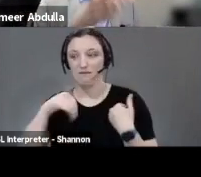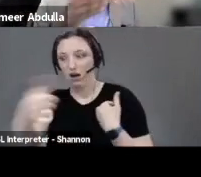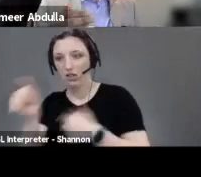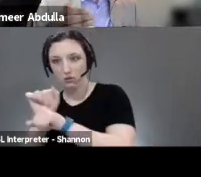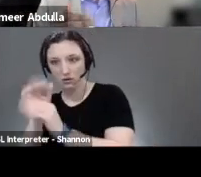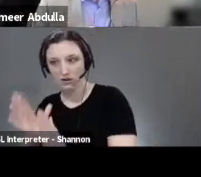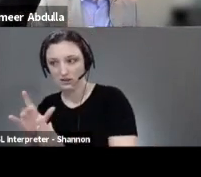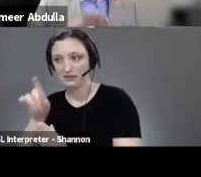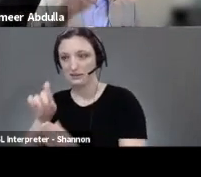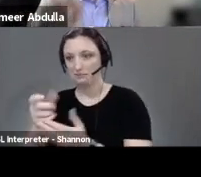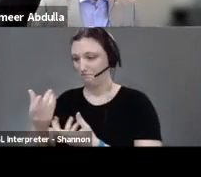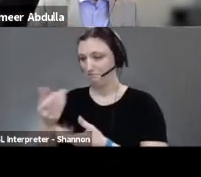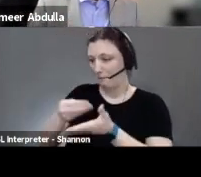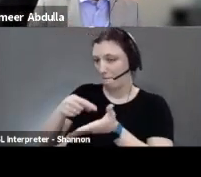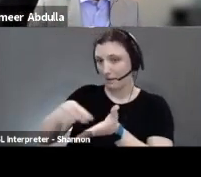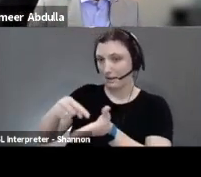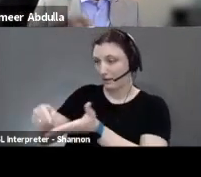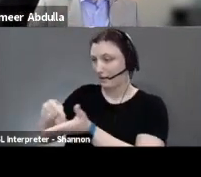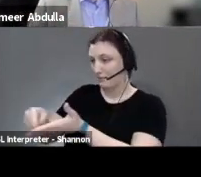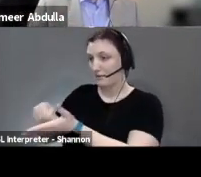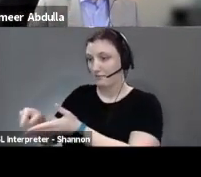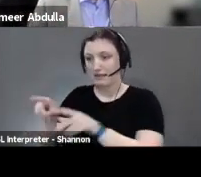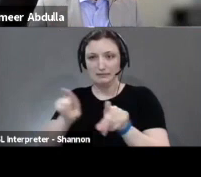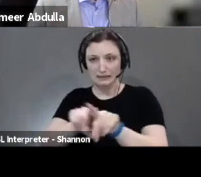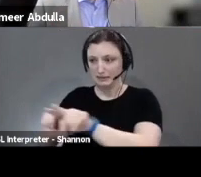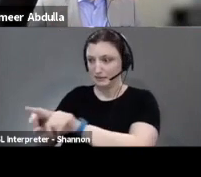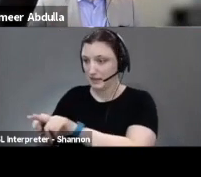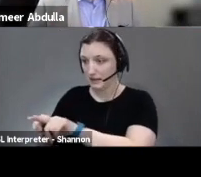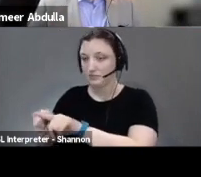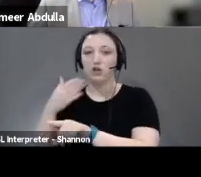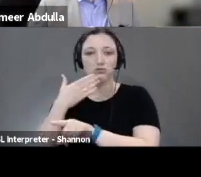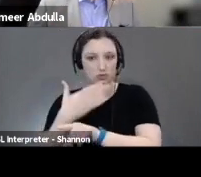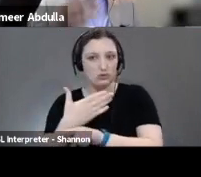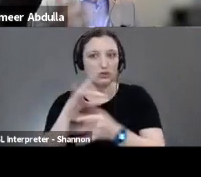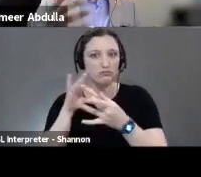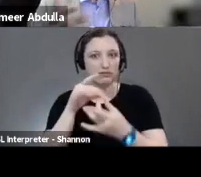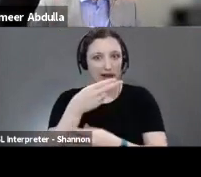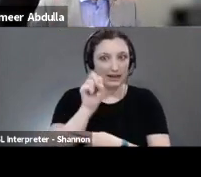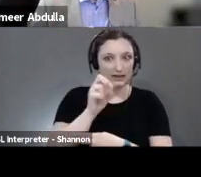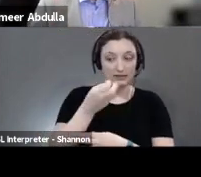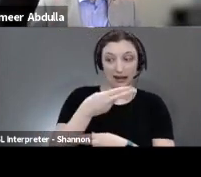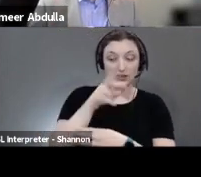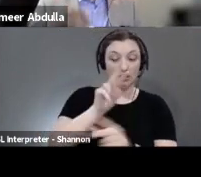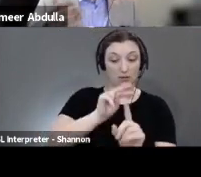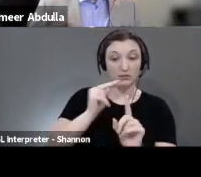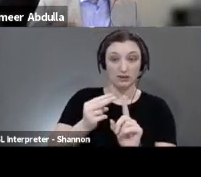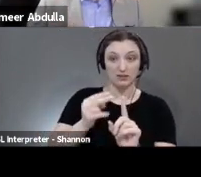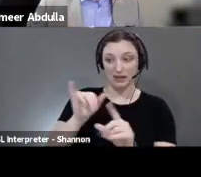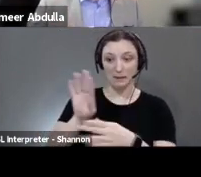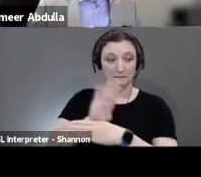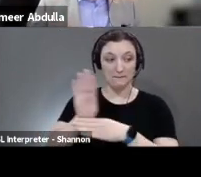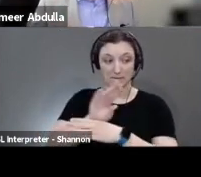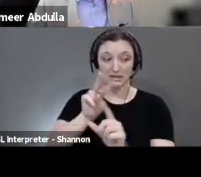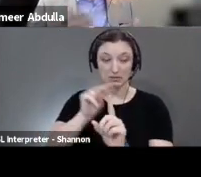the same manner is a good internal mechanism from an HR perspective. And that's the business perspective. It's good